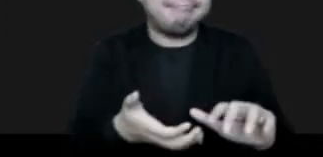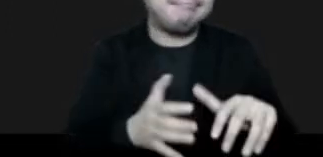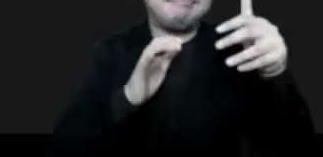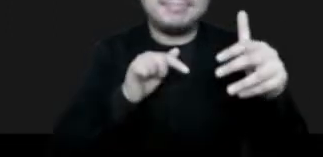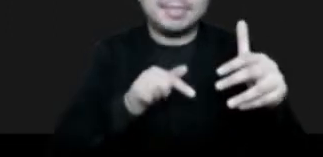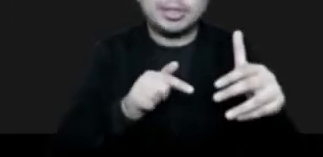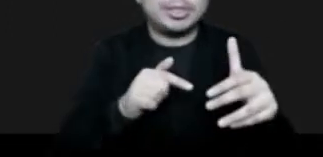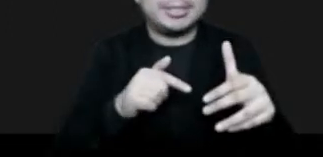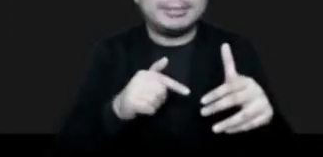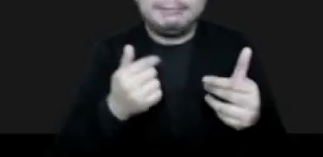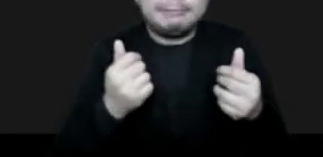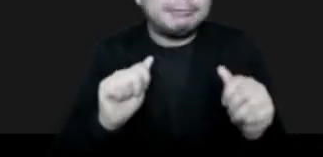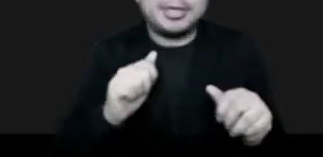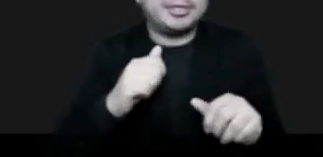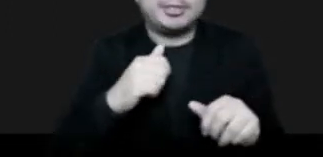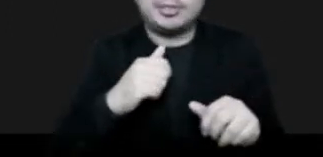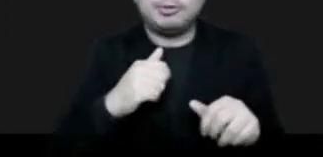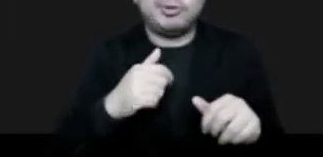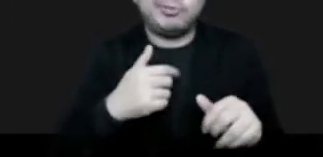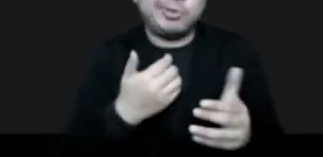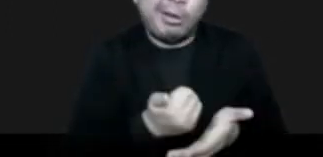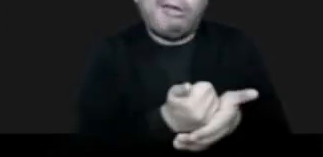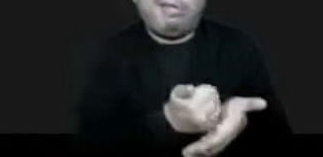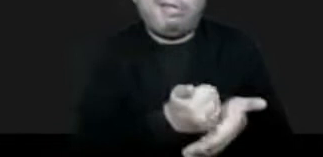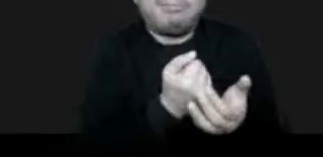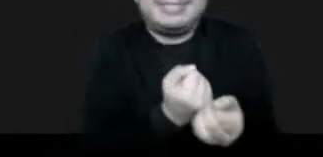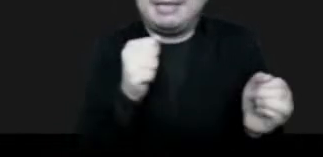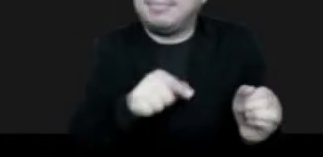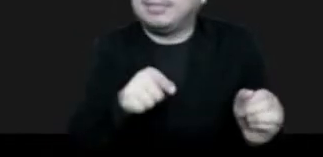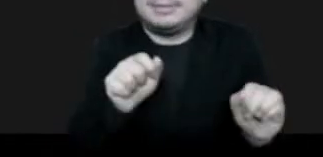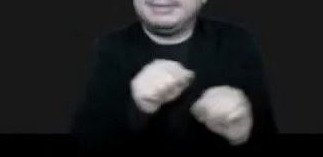she could not. And this girl was severely